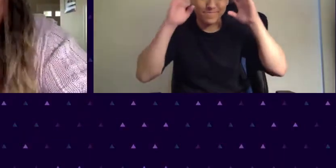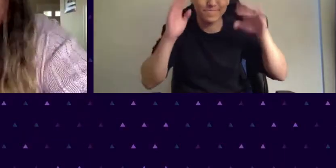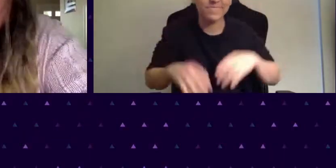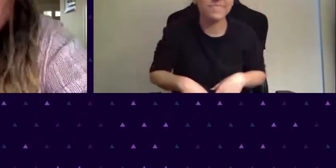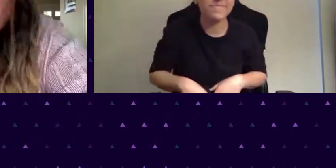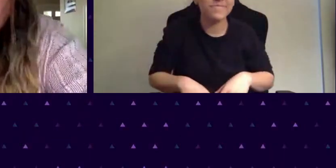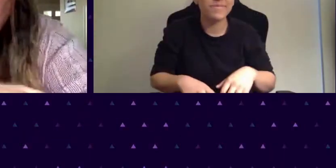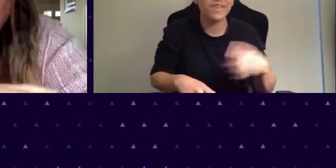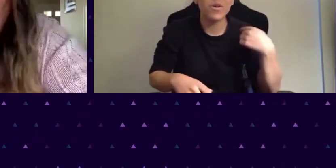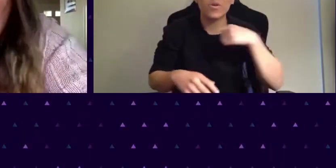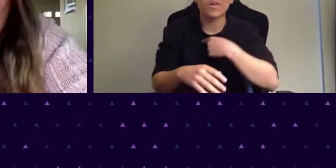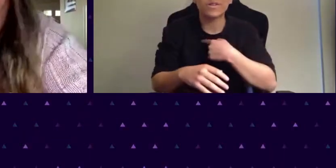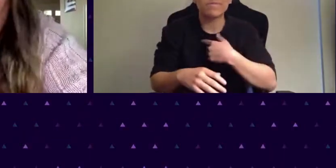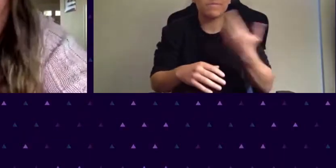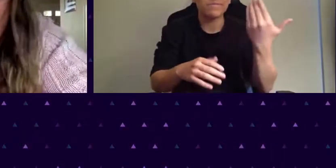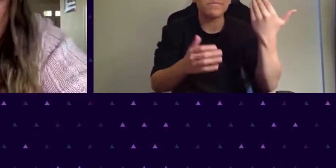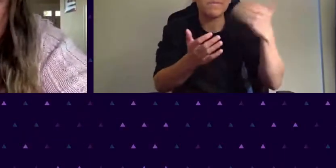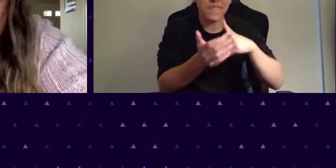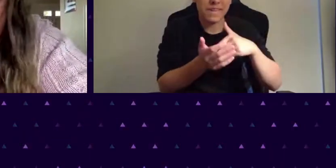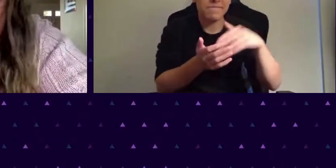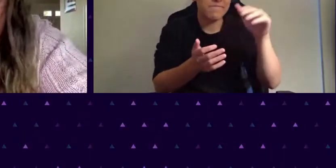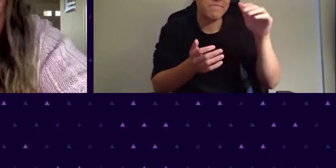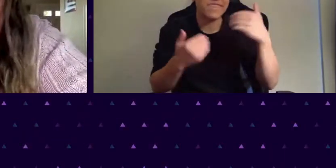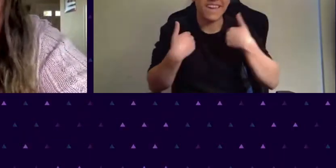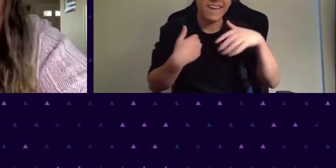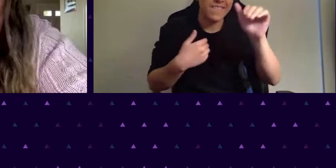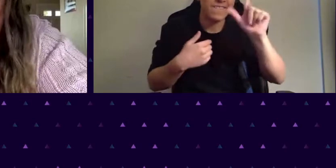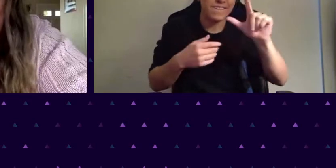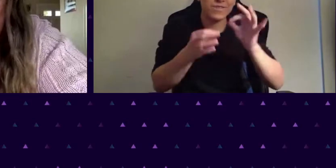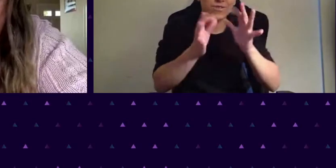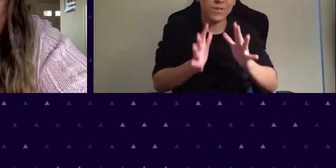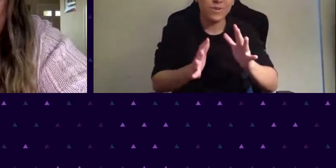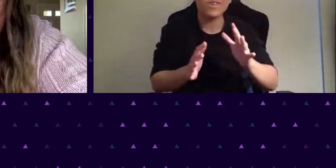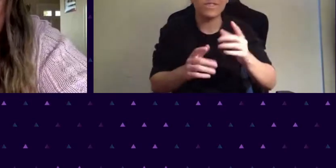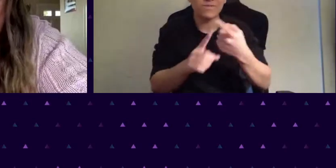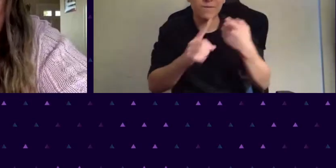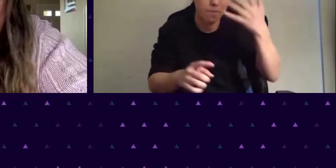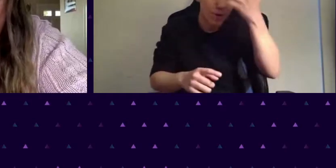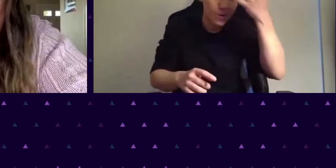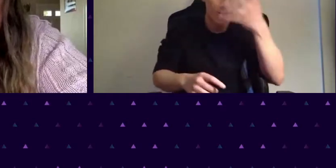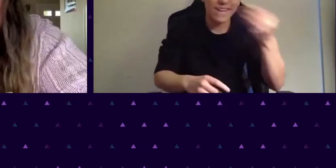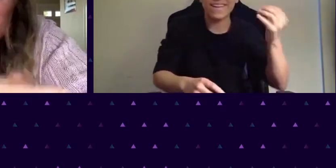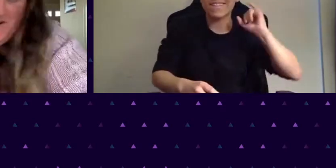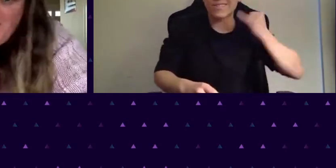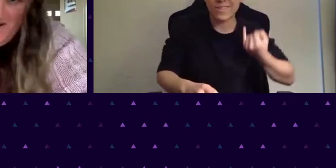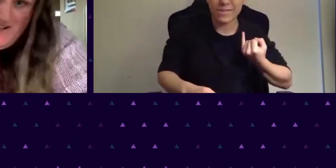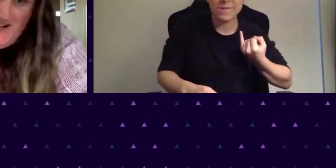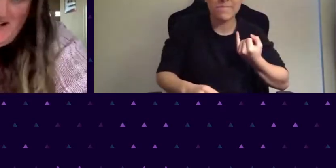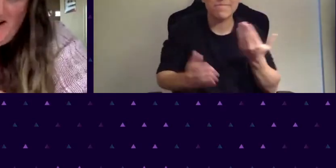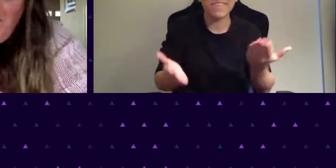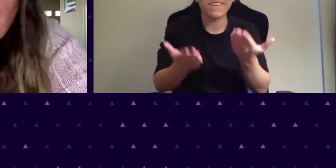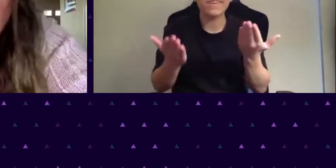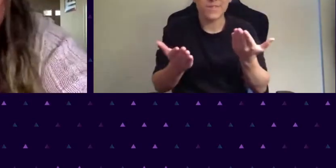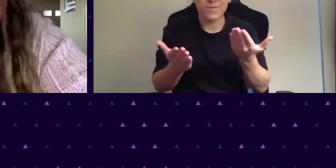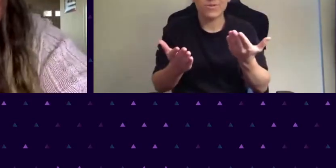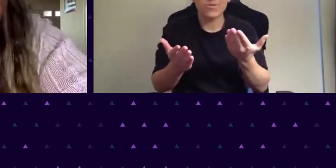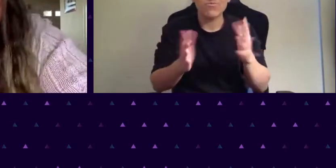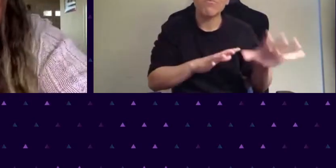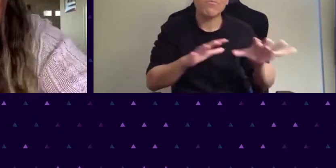We are once again getting ASL provided by our friends Lauren and Jasmine, who will be here to hang